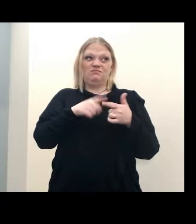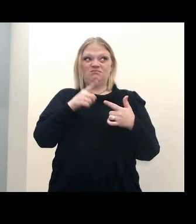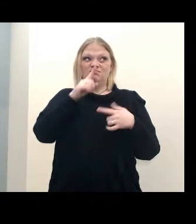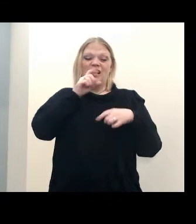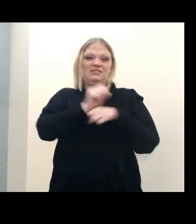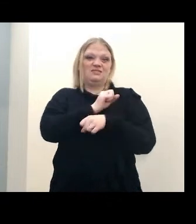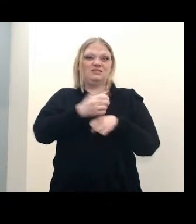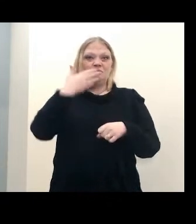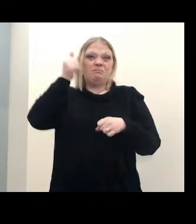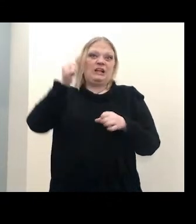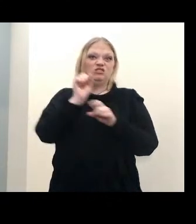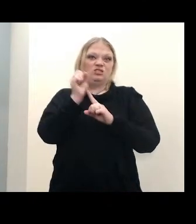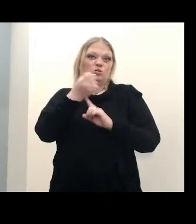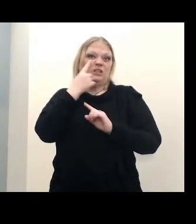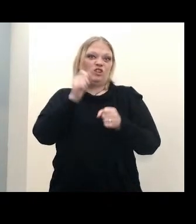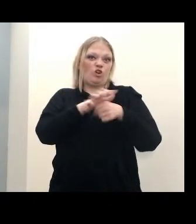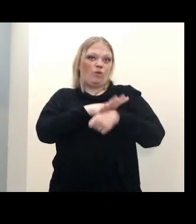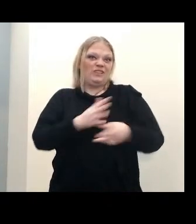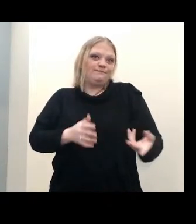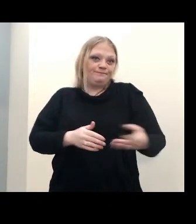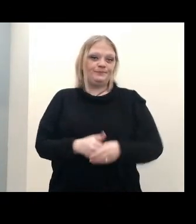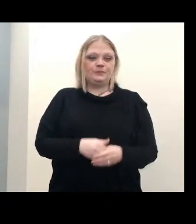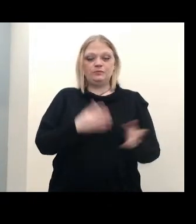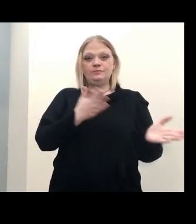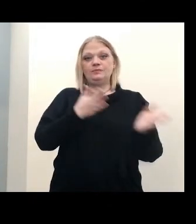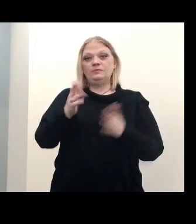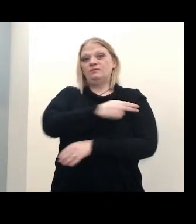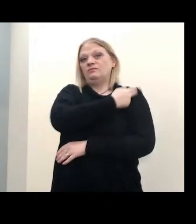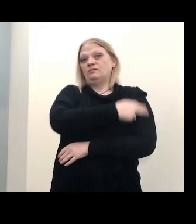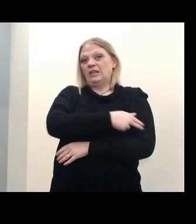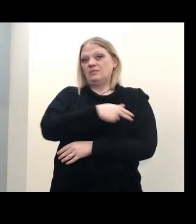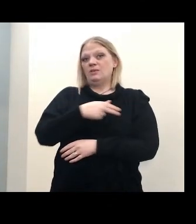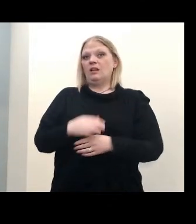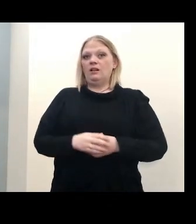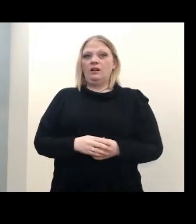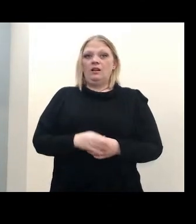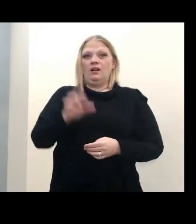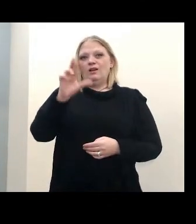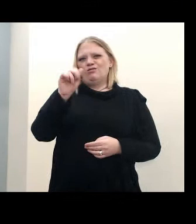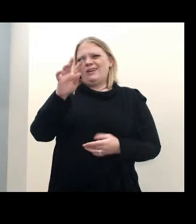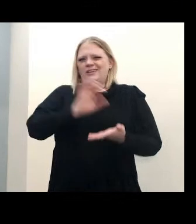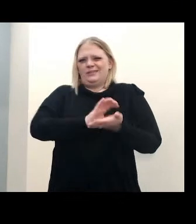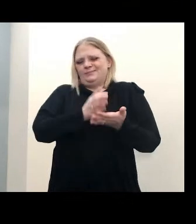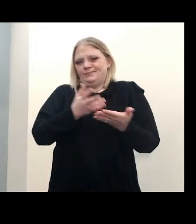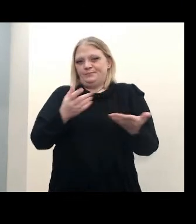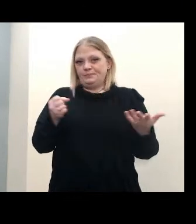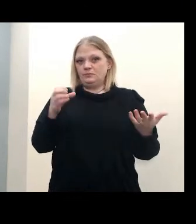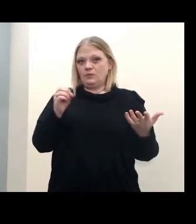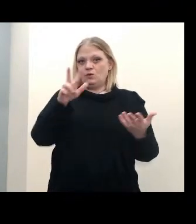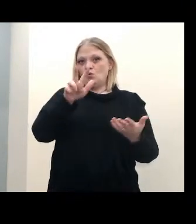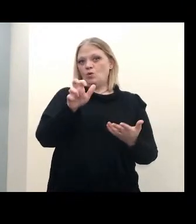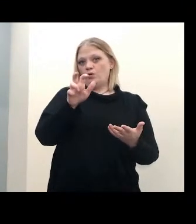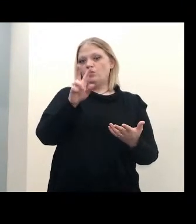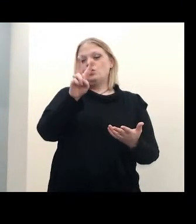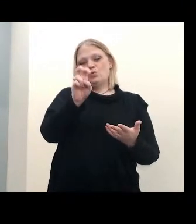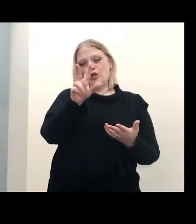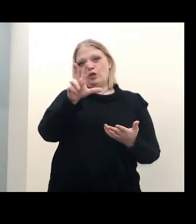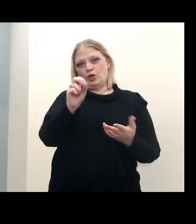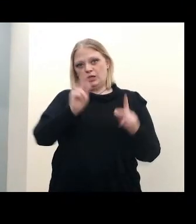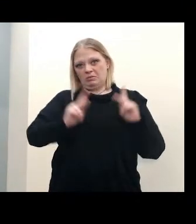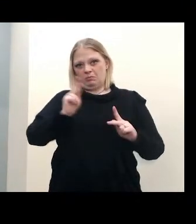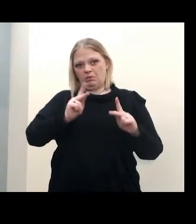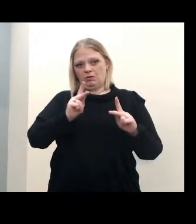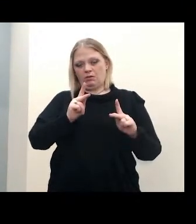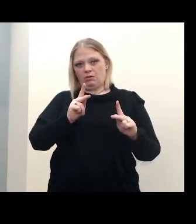for COVID-19. Hospitalization rate. We talked about this number. 230 people were hospitalized